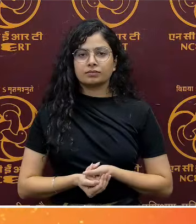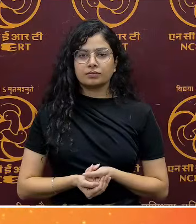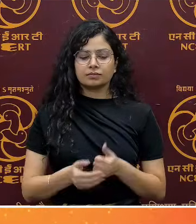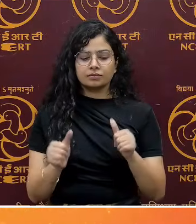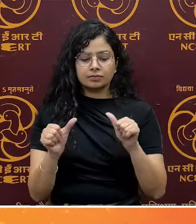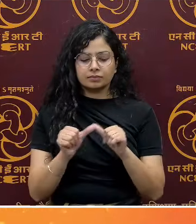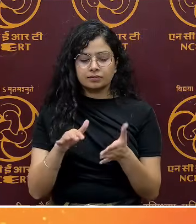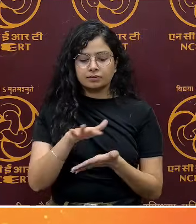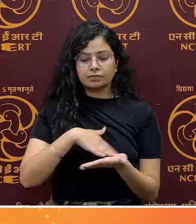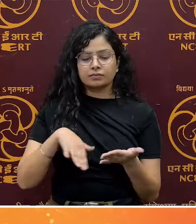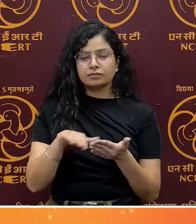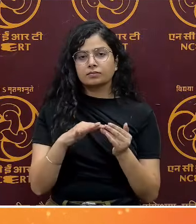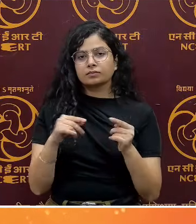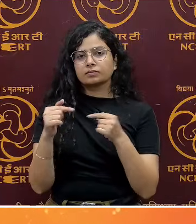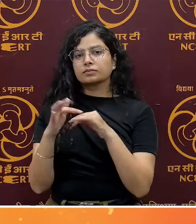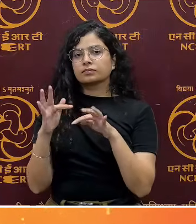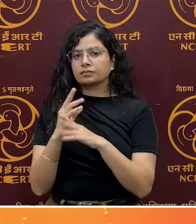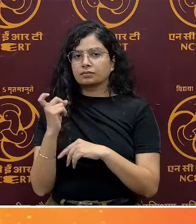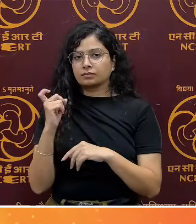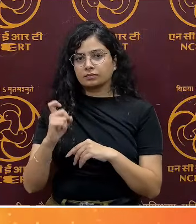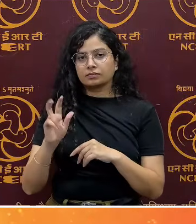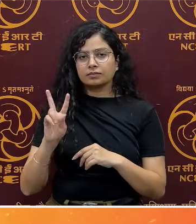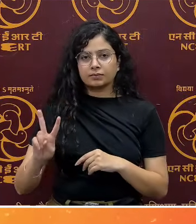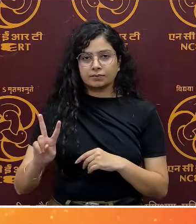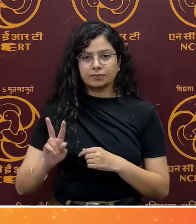is 72.